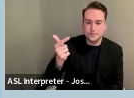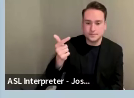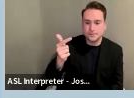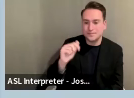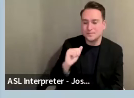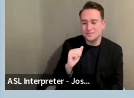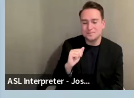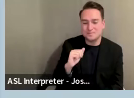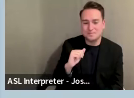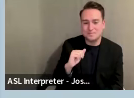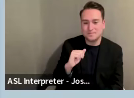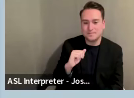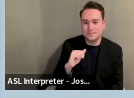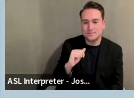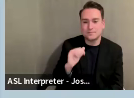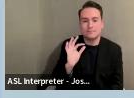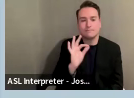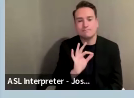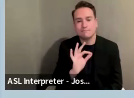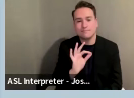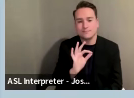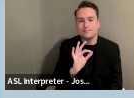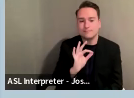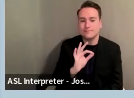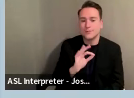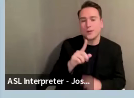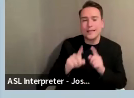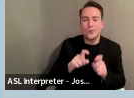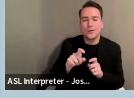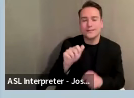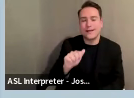HERACA.org. So Okay. inquiries at